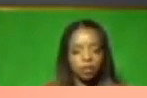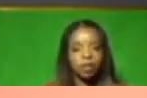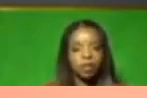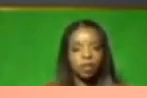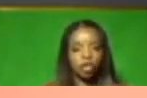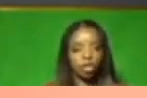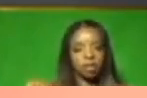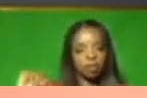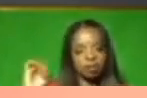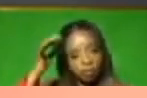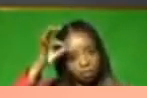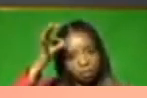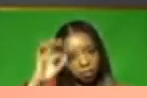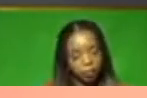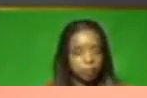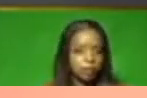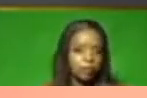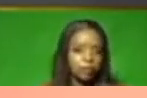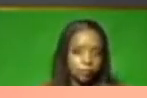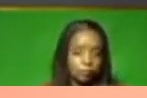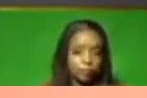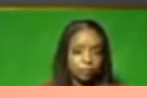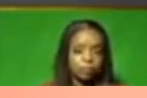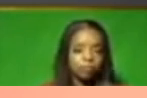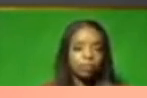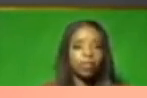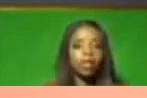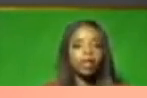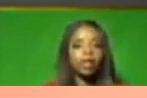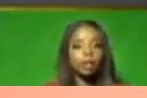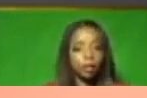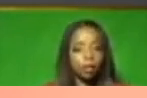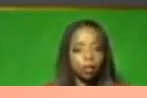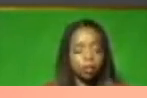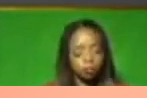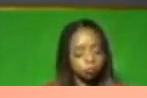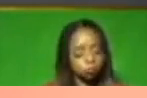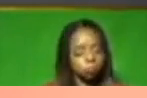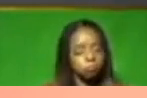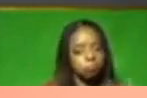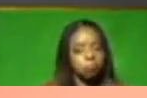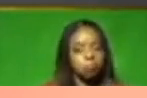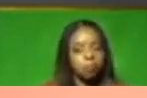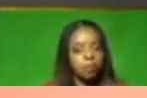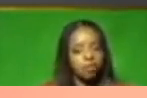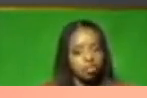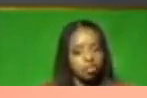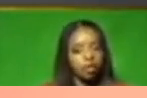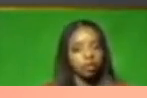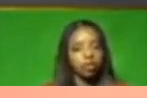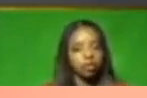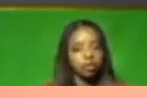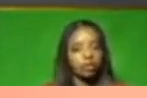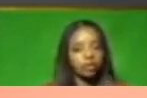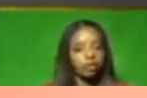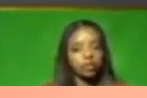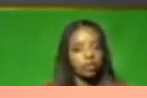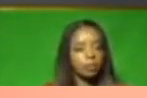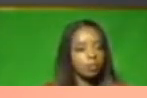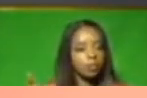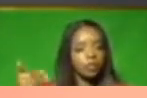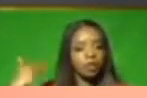addressing climate change, one of the most challenging developments of modern times, the